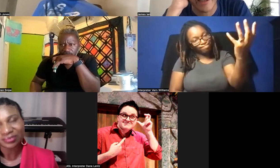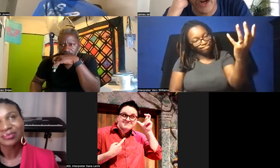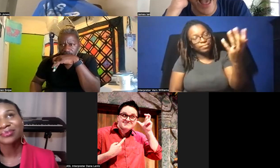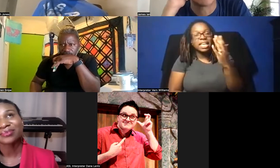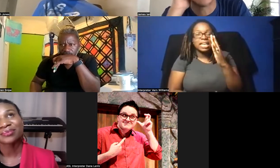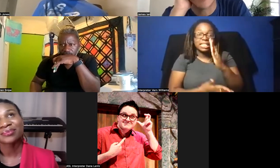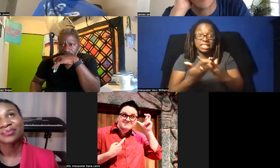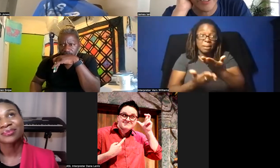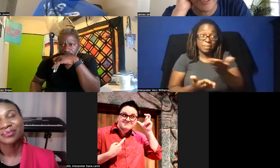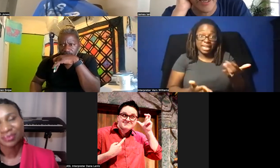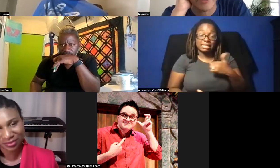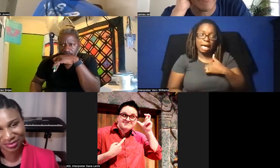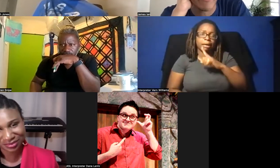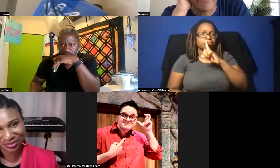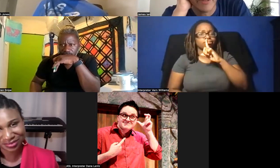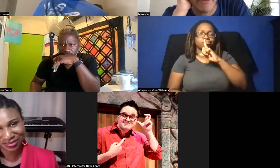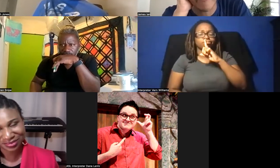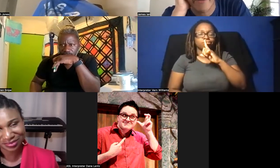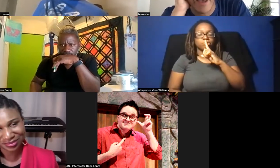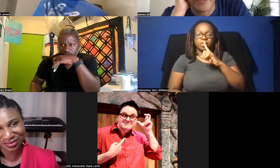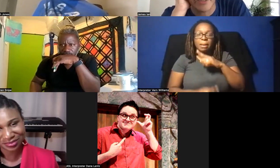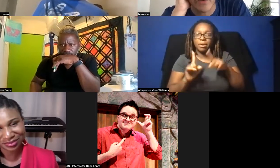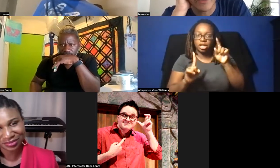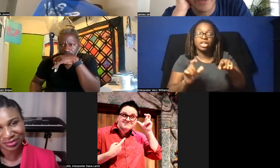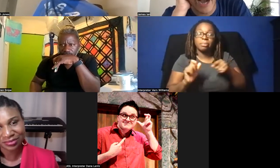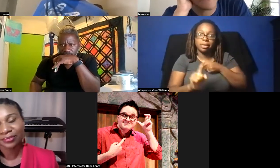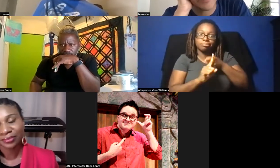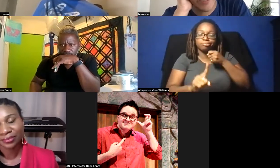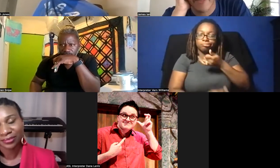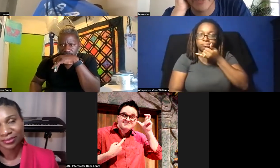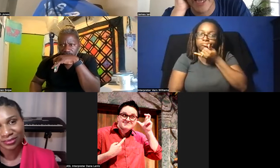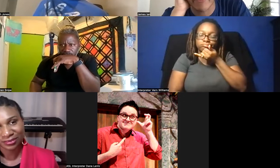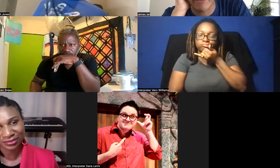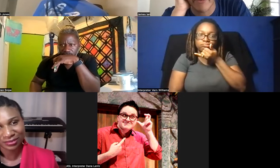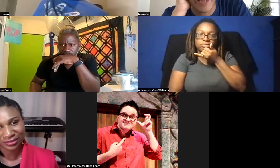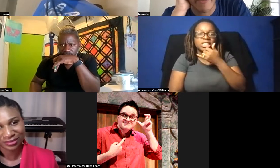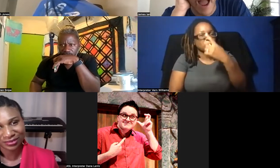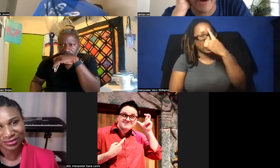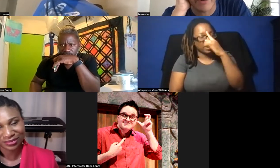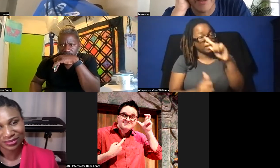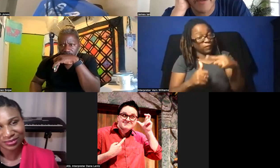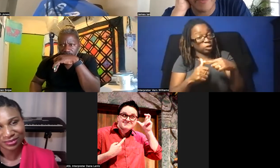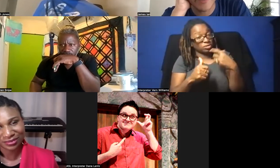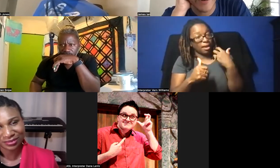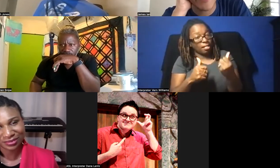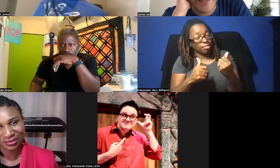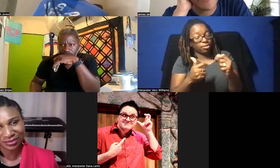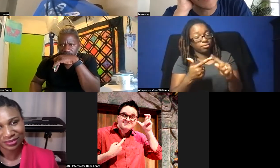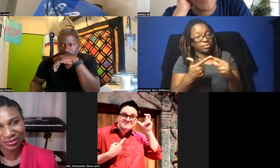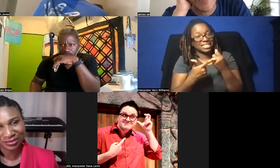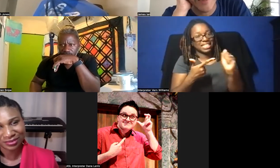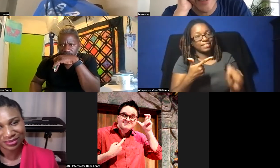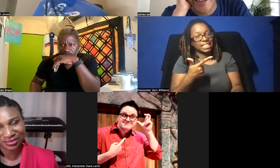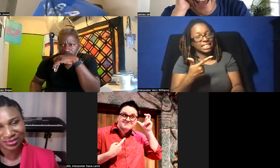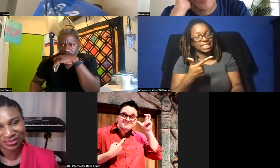like, accidentally, and it could have been very bad. So I always think health and safety first. I'd rather be here and live